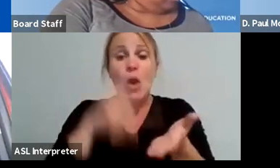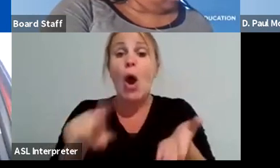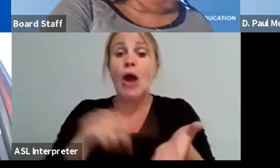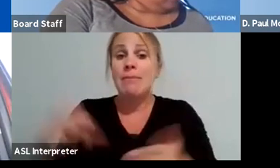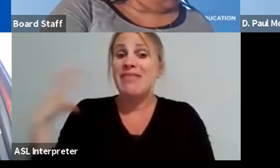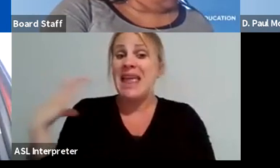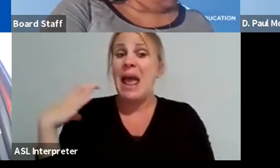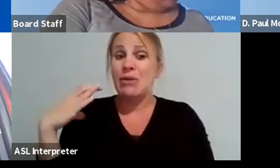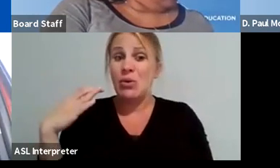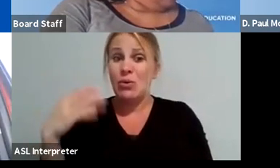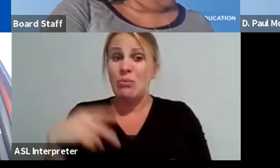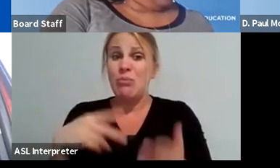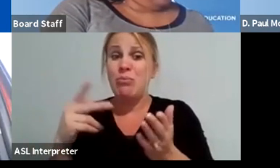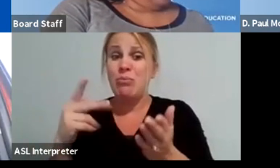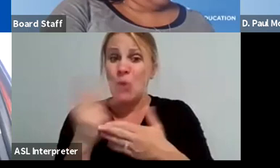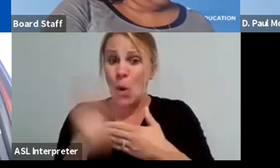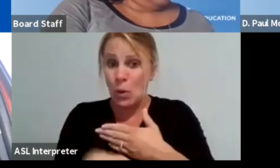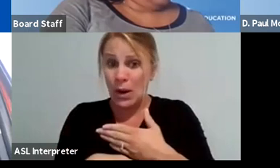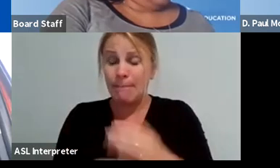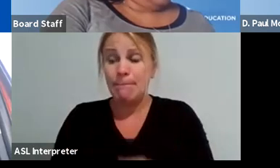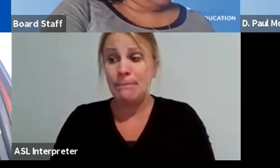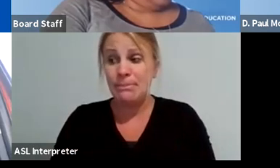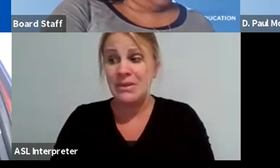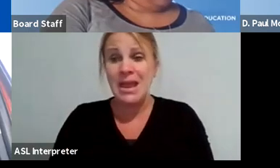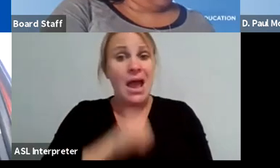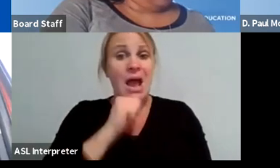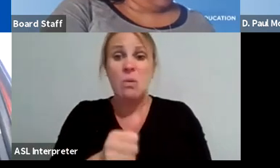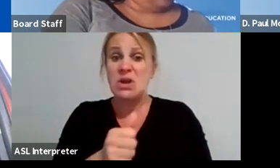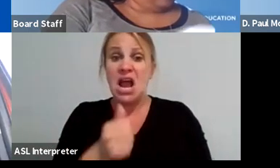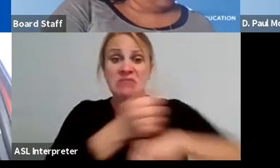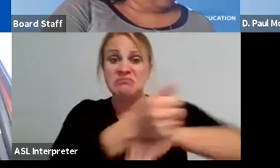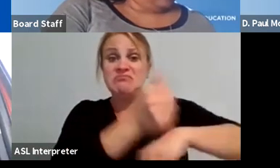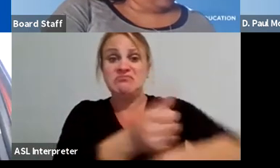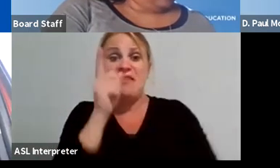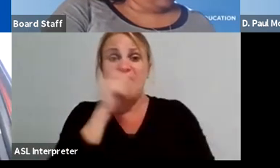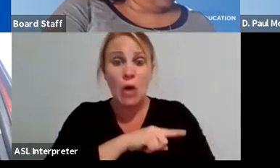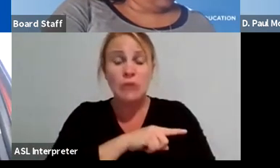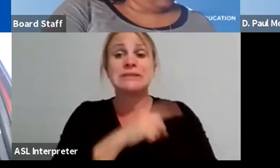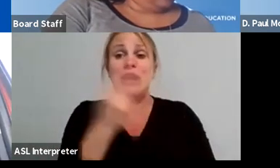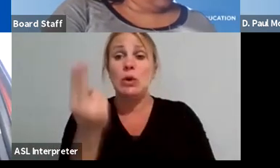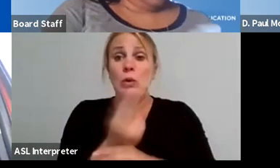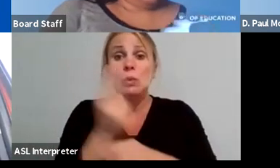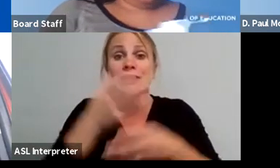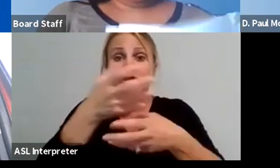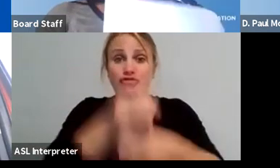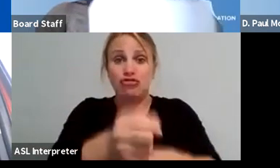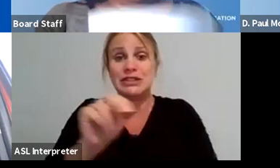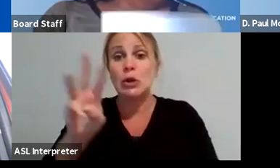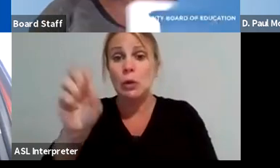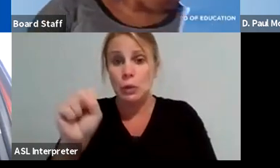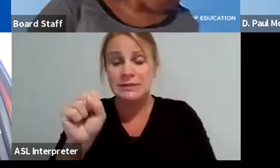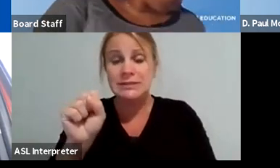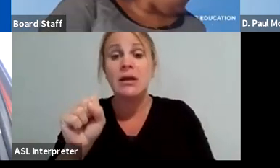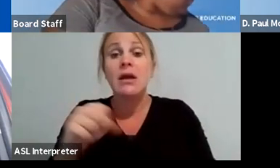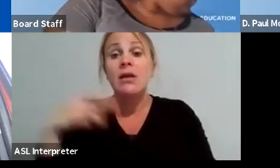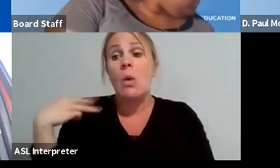I'll refrain from making scurrilous personal accusations and will instead reference reports from our trusted news media and relay facts as plainly as possible. The Washington